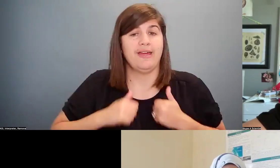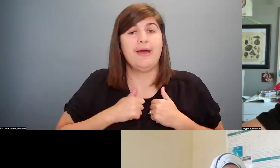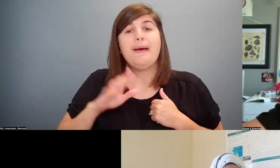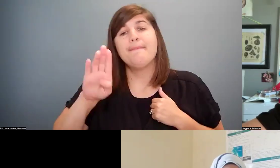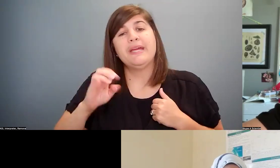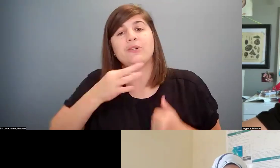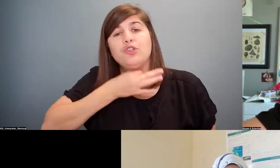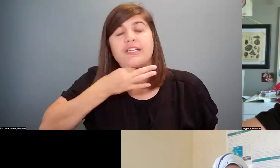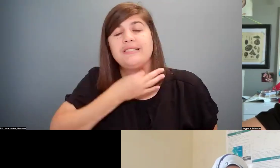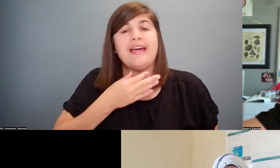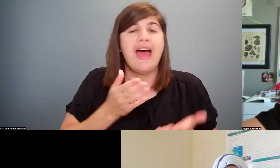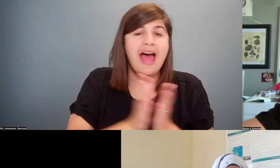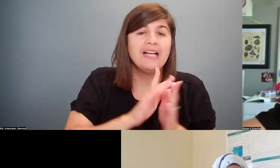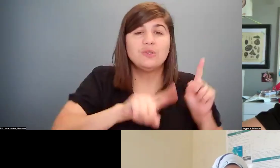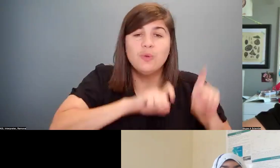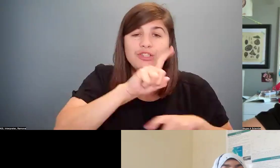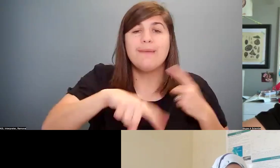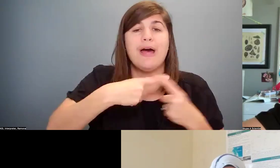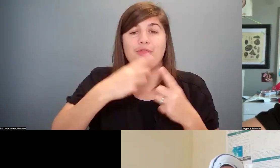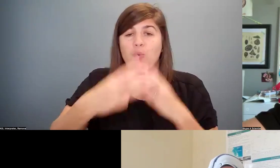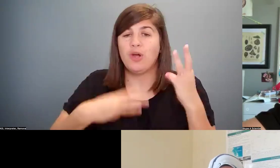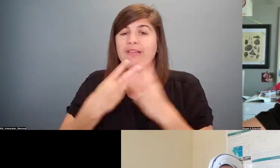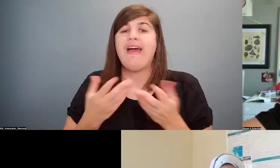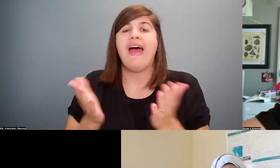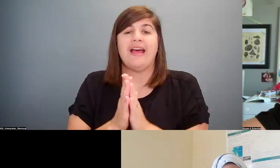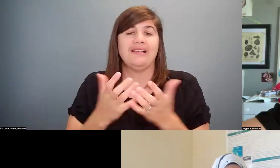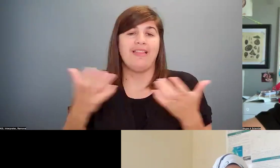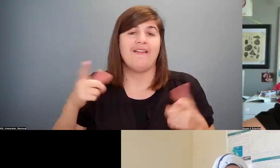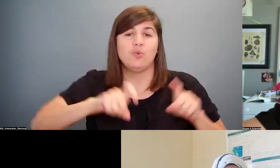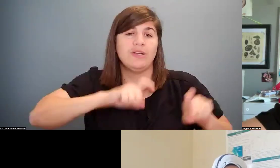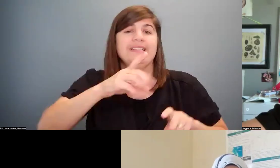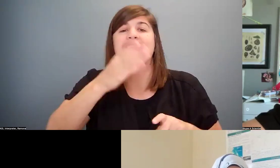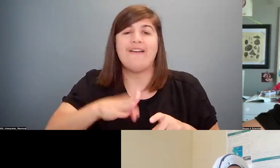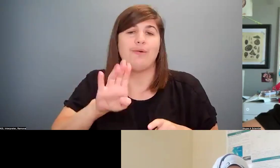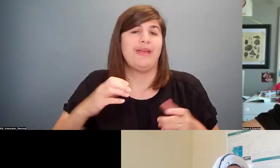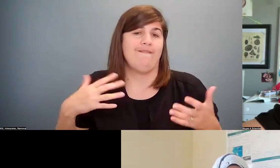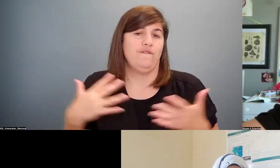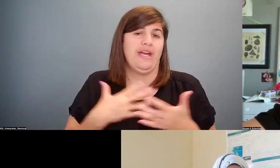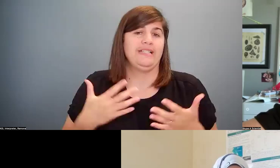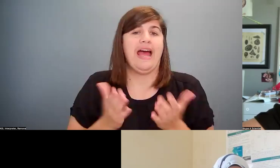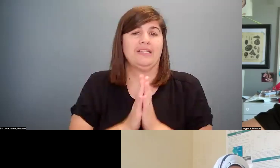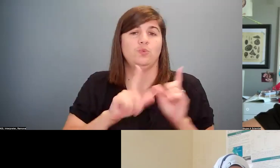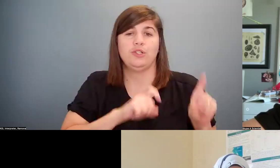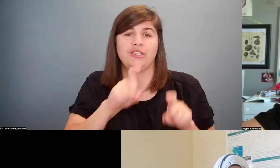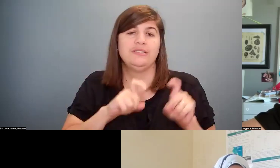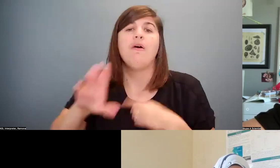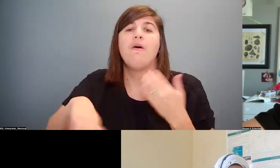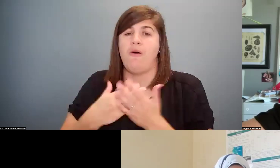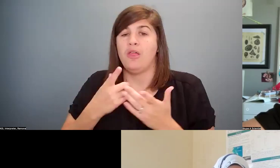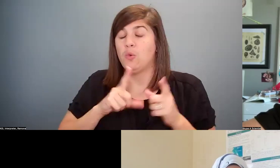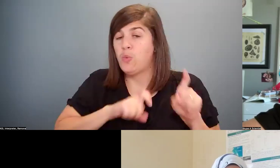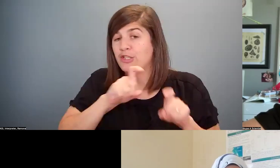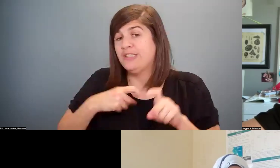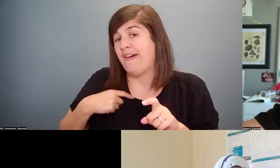curious. Ask questions about the world you live in, ask a lot of questions, never be afraid to ask questions, because all of the questions that I have